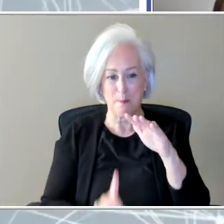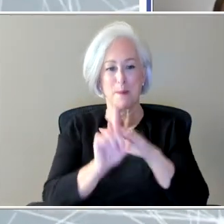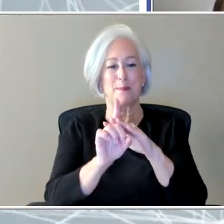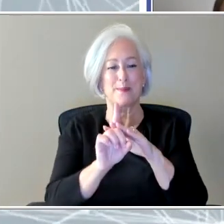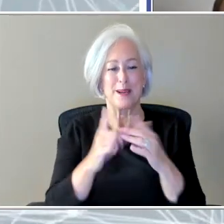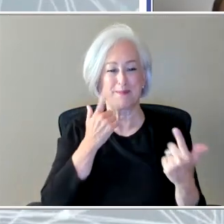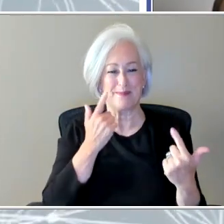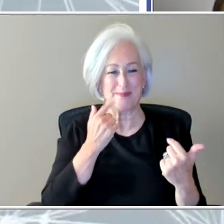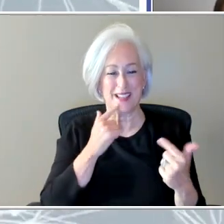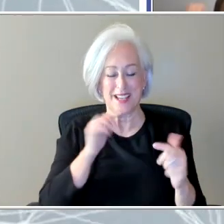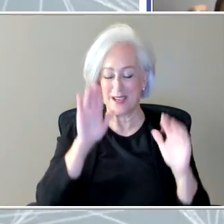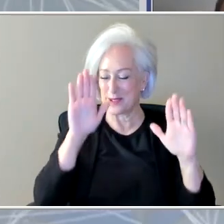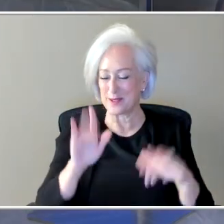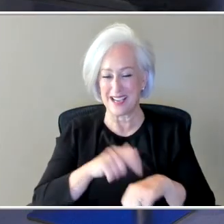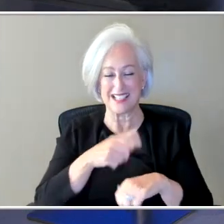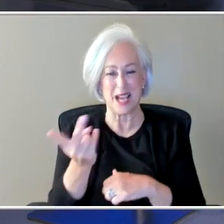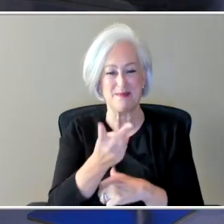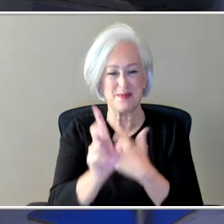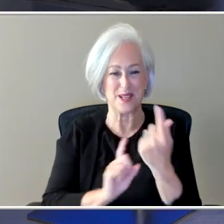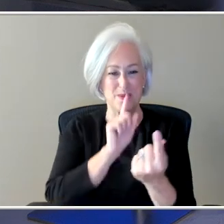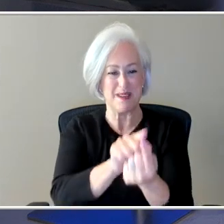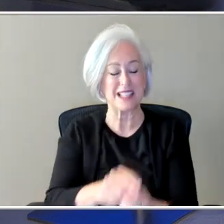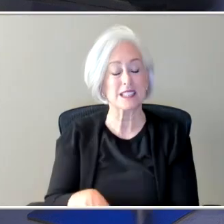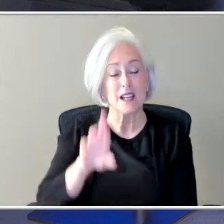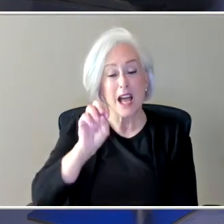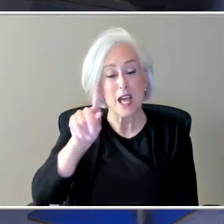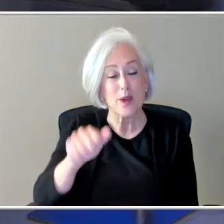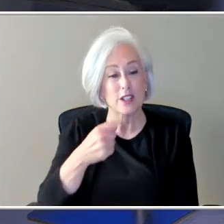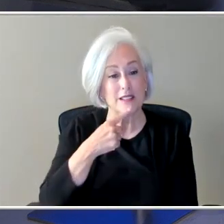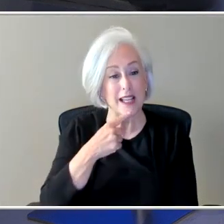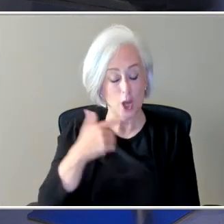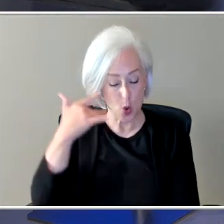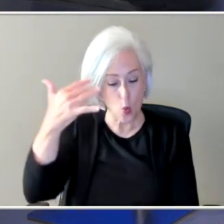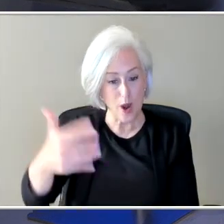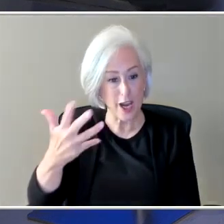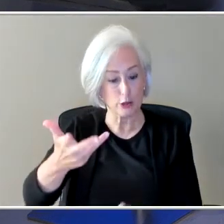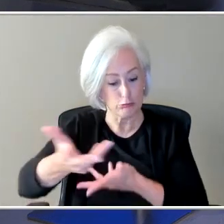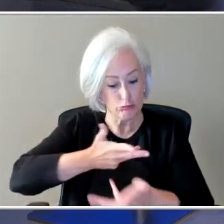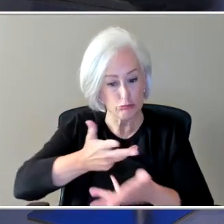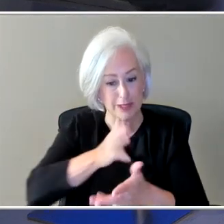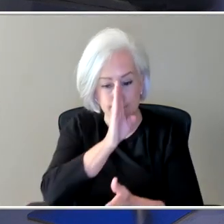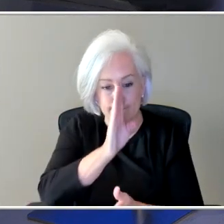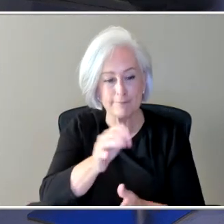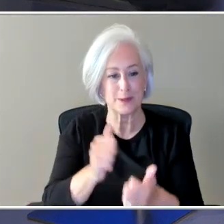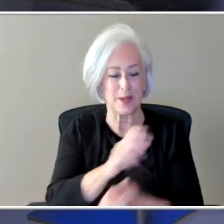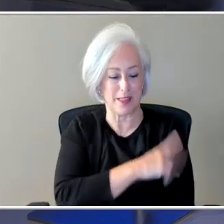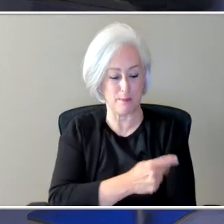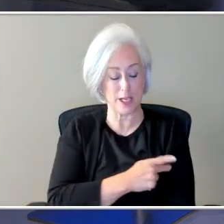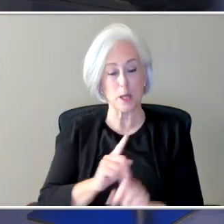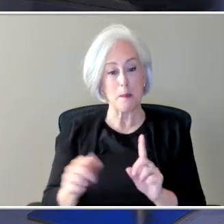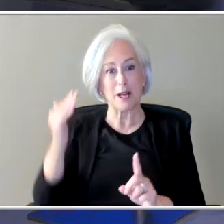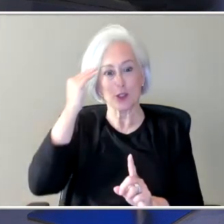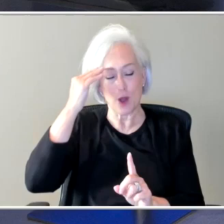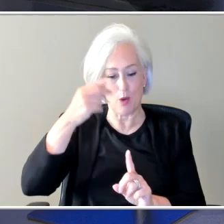you guys meet. And you said, Rhonda, it's kind of rare for you to interact. So to know that, months later, Jason was talking